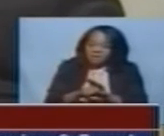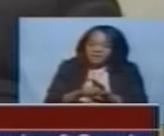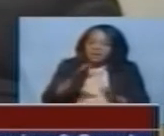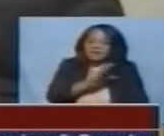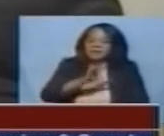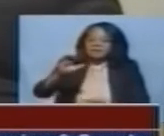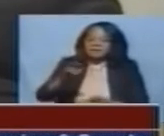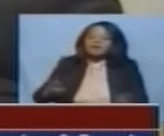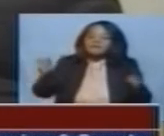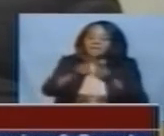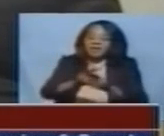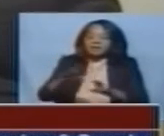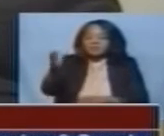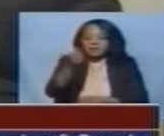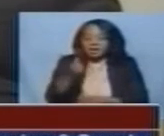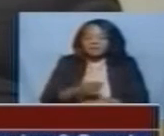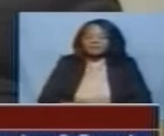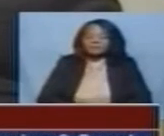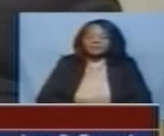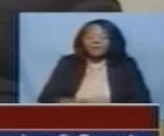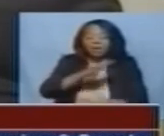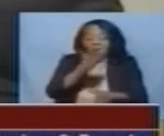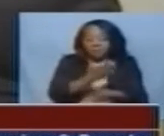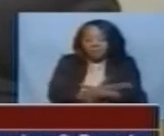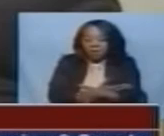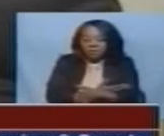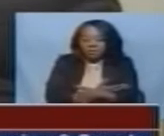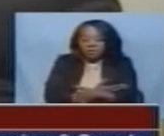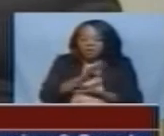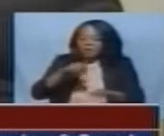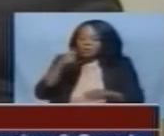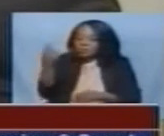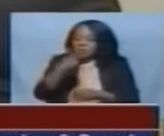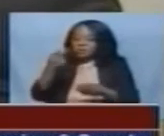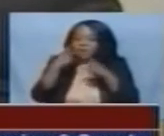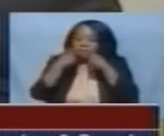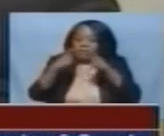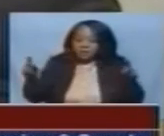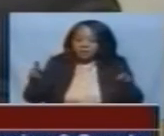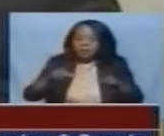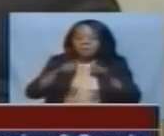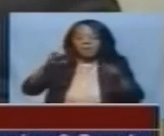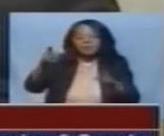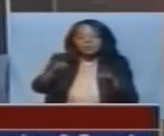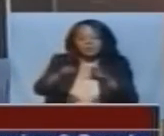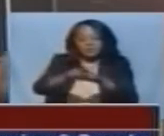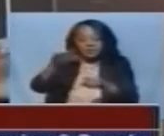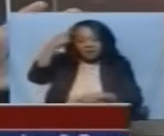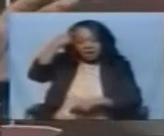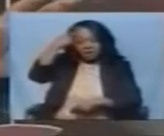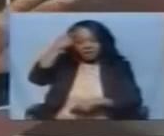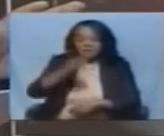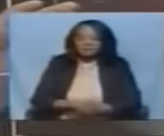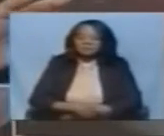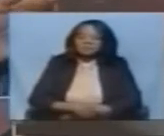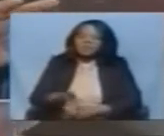their money. The mandate is not only to public procurement, but also private procurement. Basically, I was going to ask you where you draw